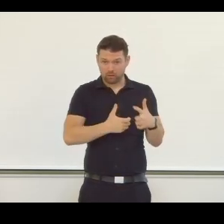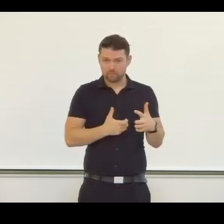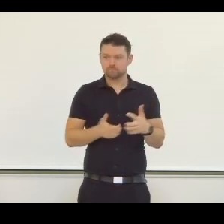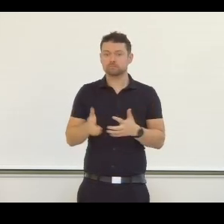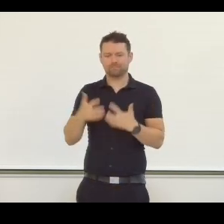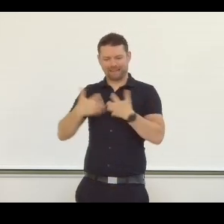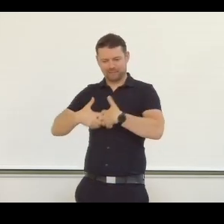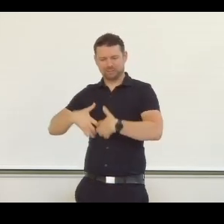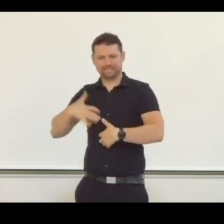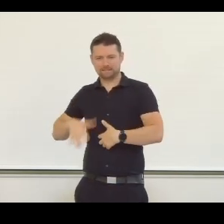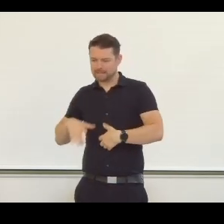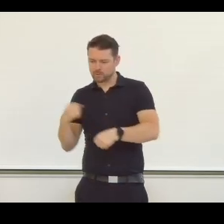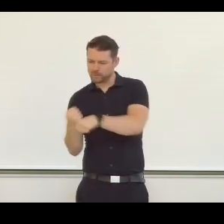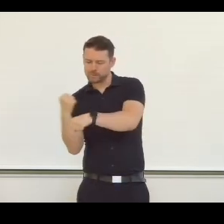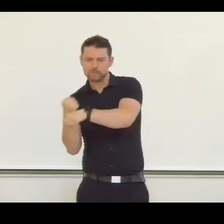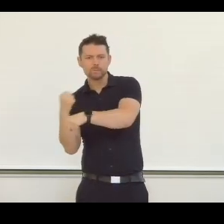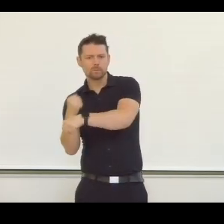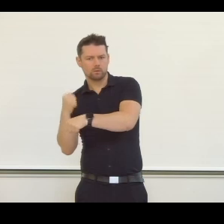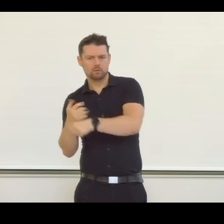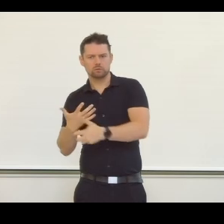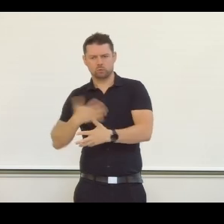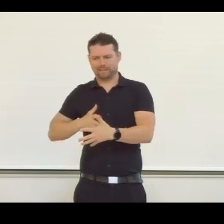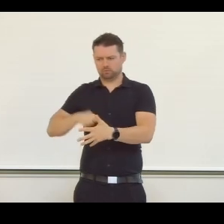a workshop that's actually usable.